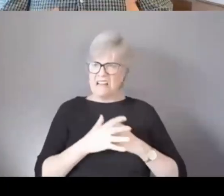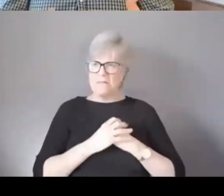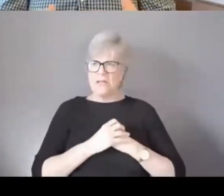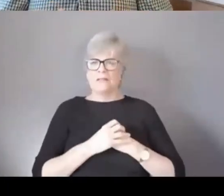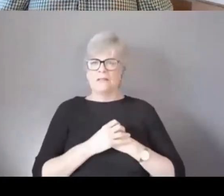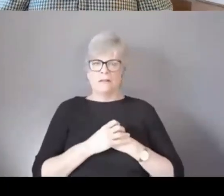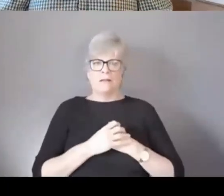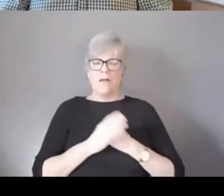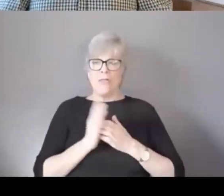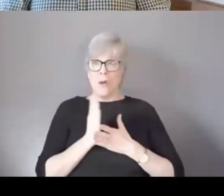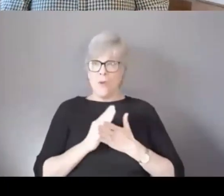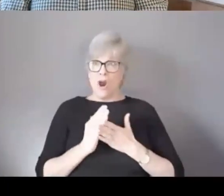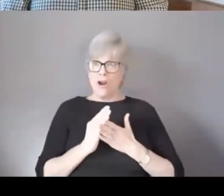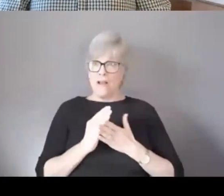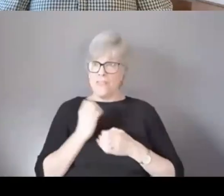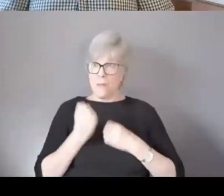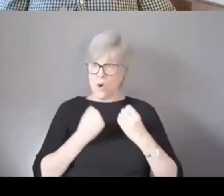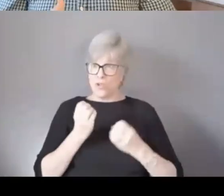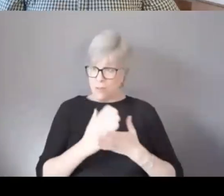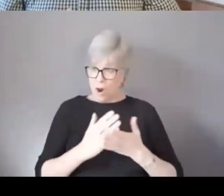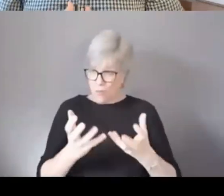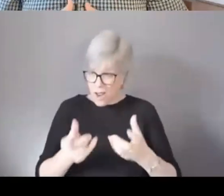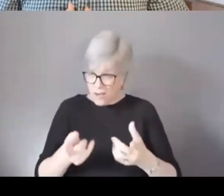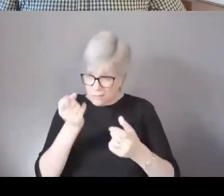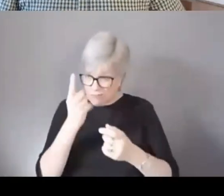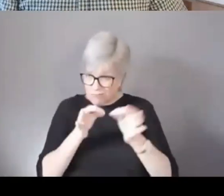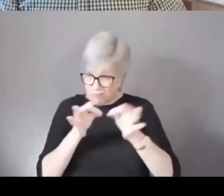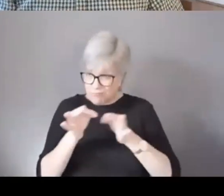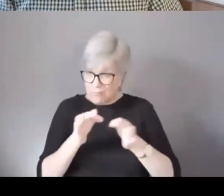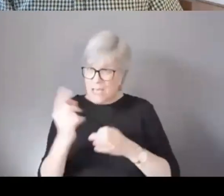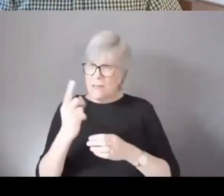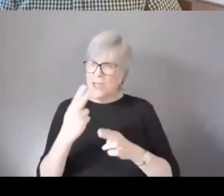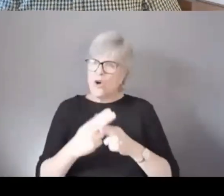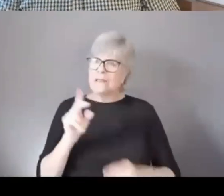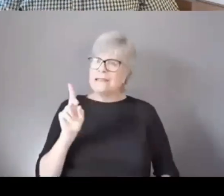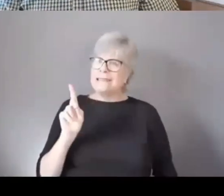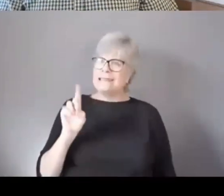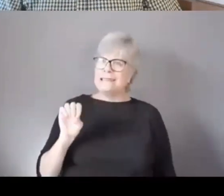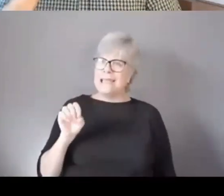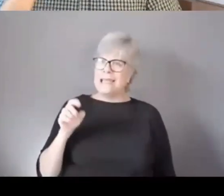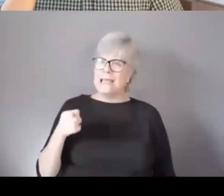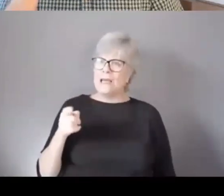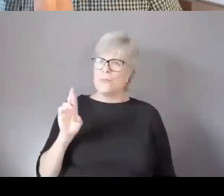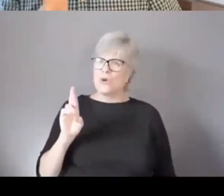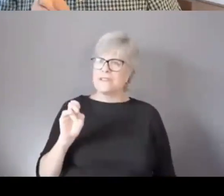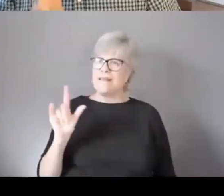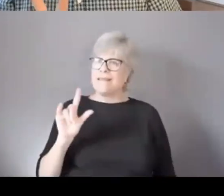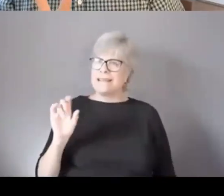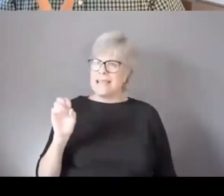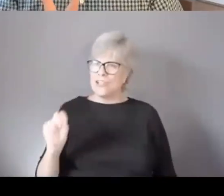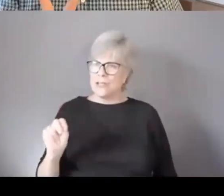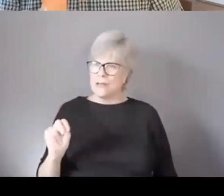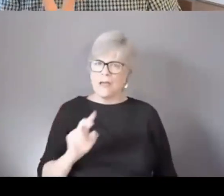There's a piece of this emotional aspect that I want you to understand, and that's something called depersonalization or derealization. Those are